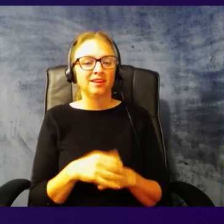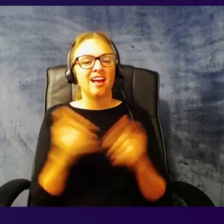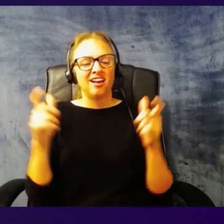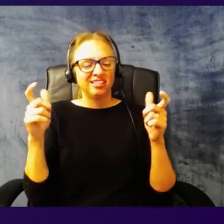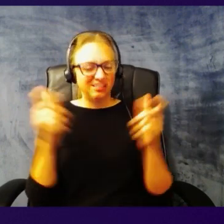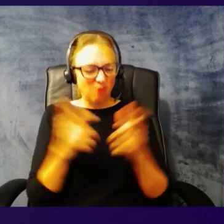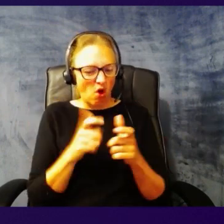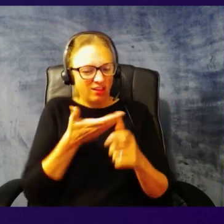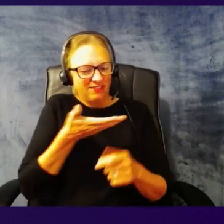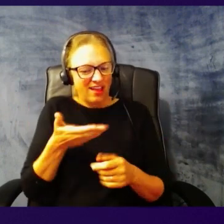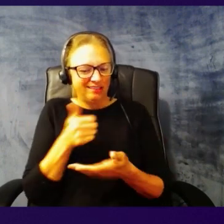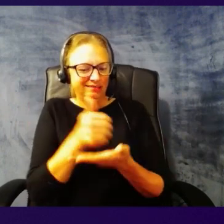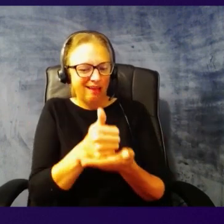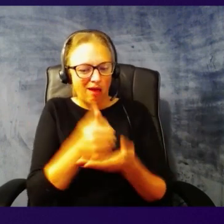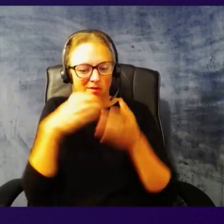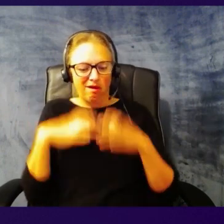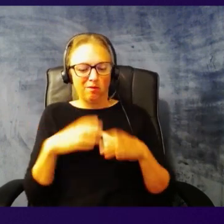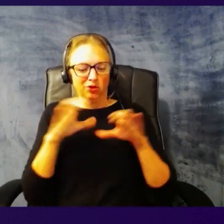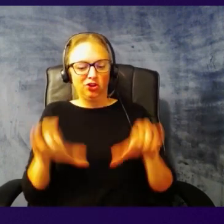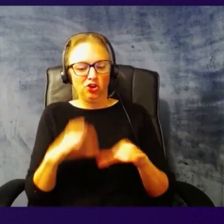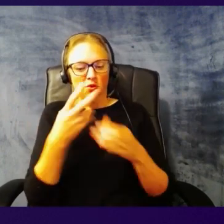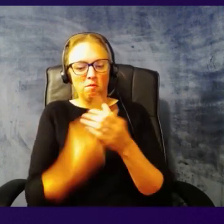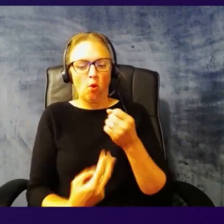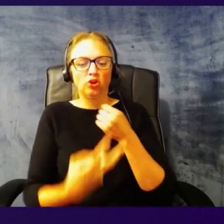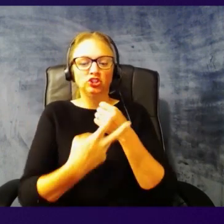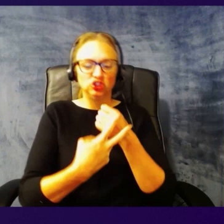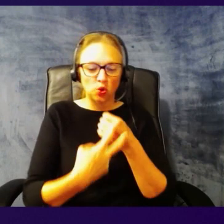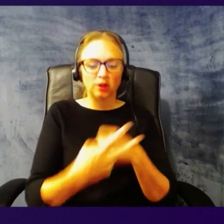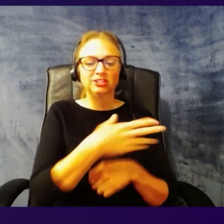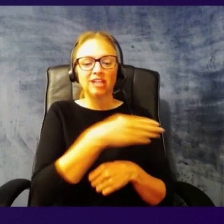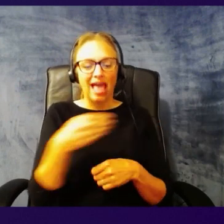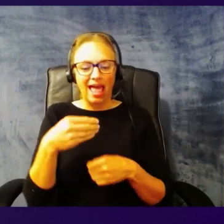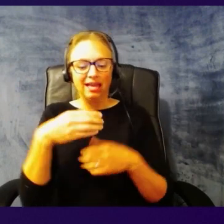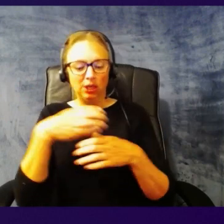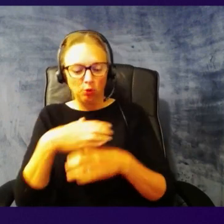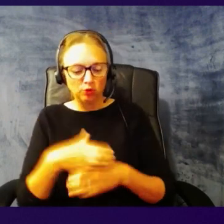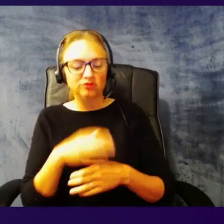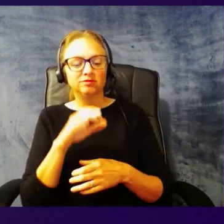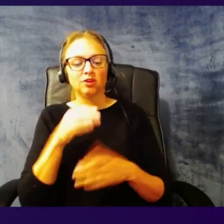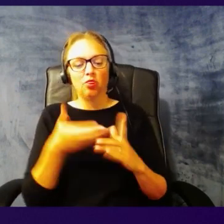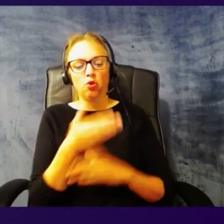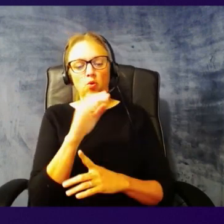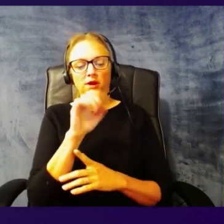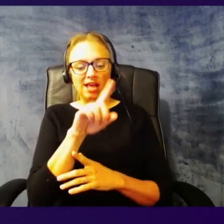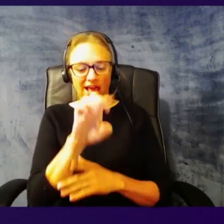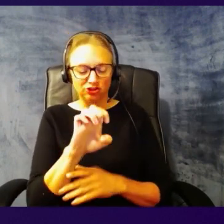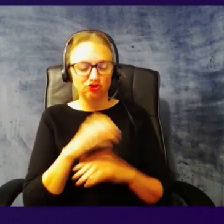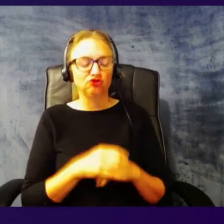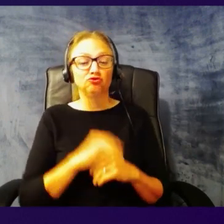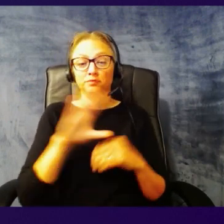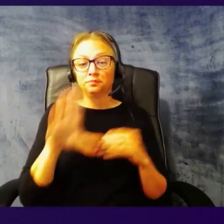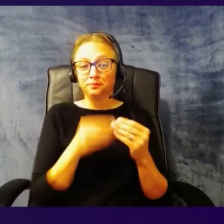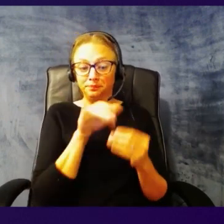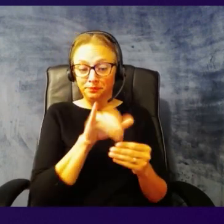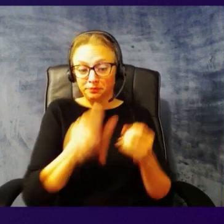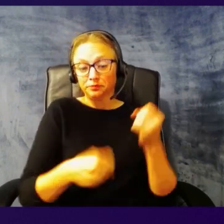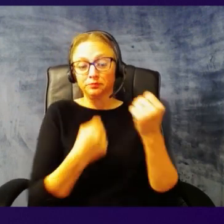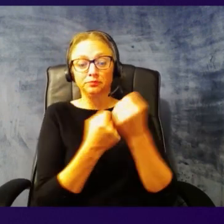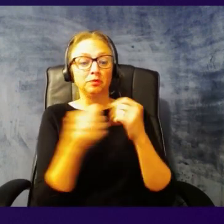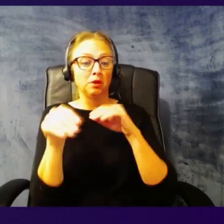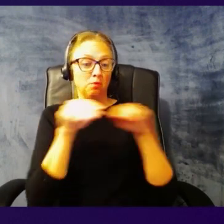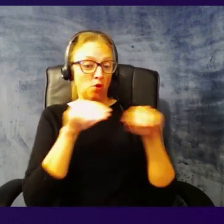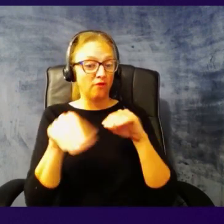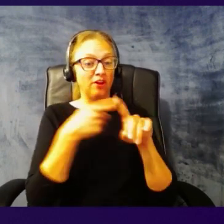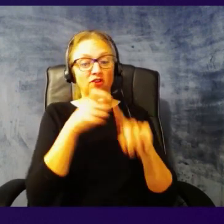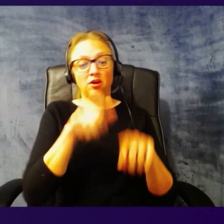that helps customers do both storage and compute at the edge. And then in addition to that, we also support moving data to and from other